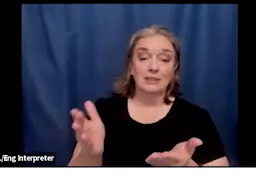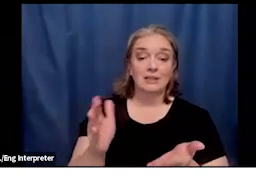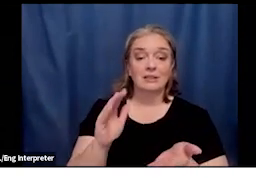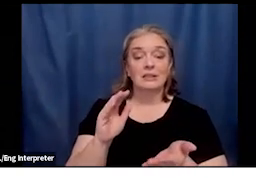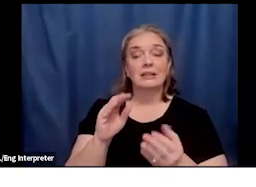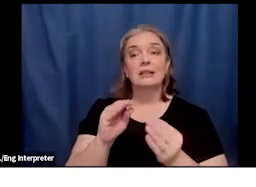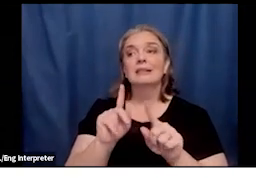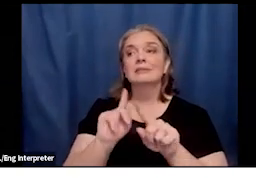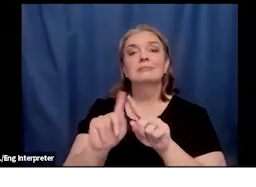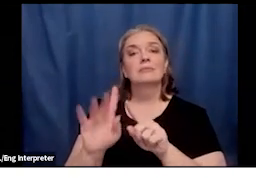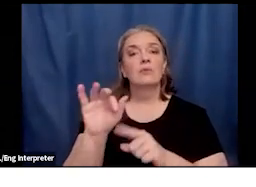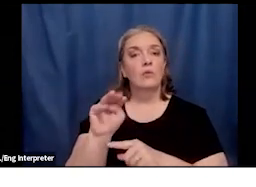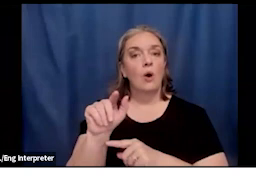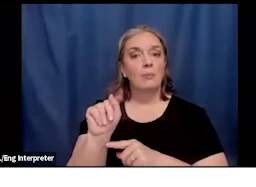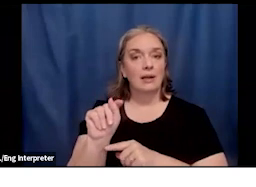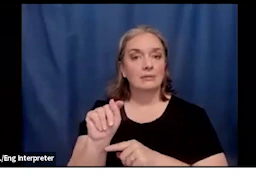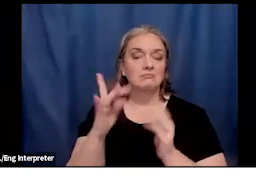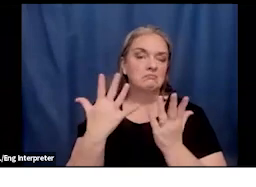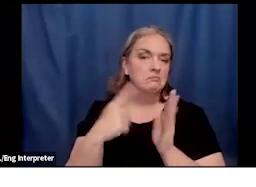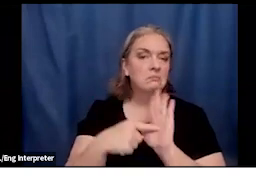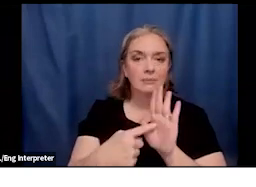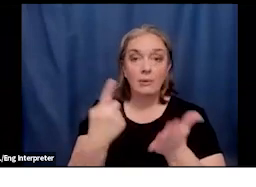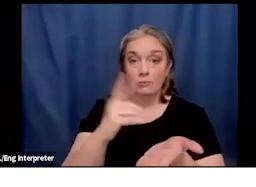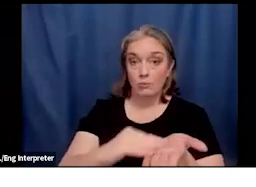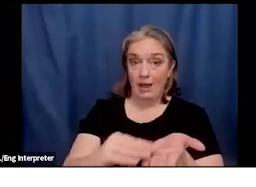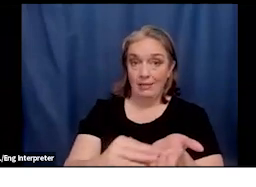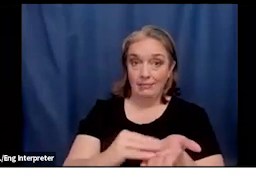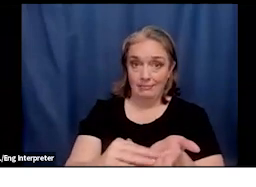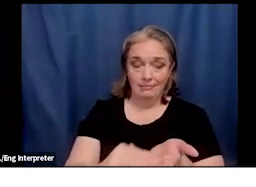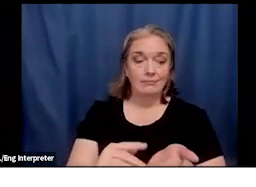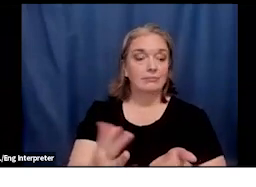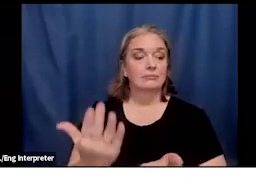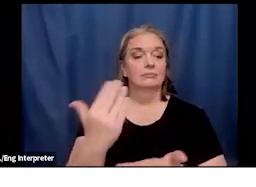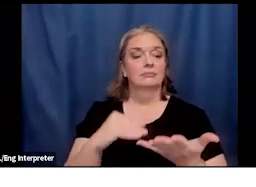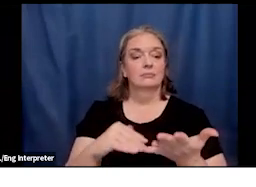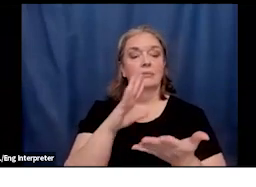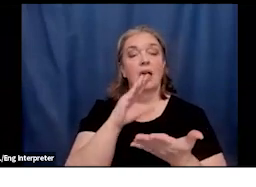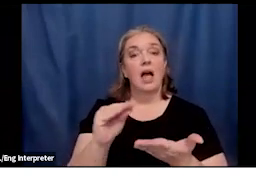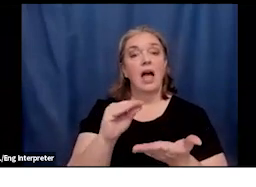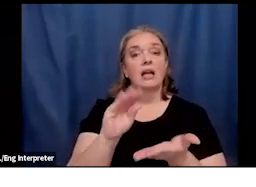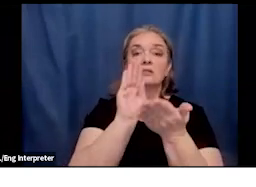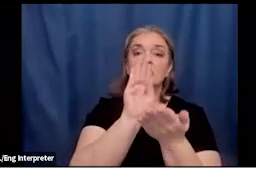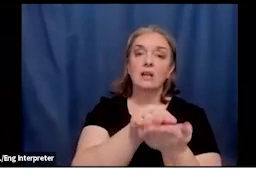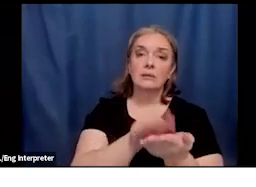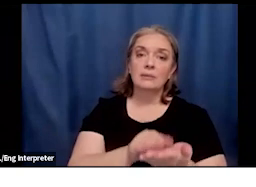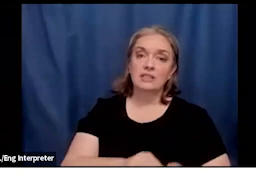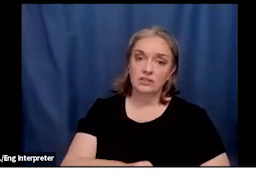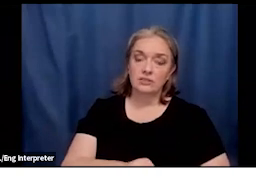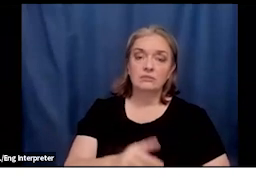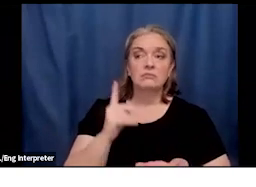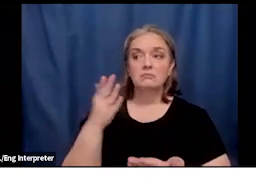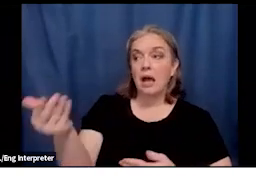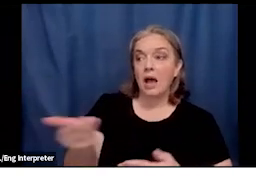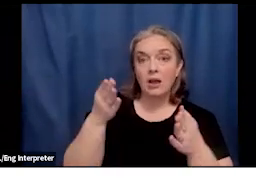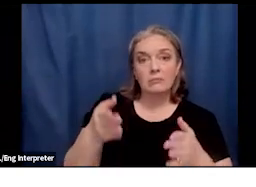in alternate formats such as Braille. And then documentation. So hiring someone